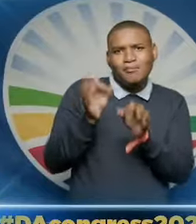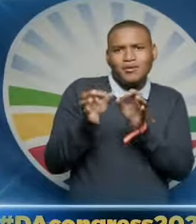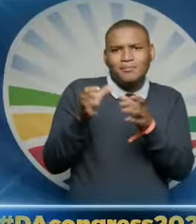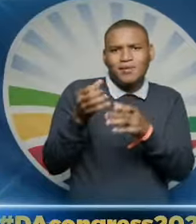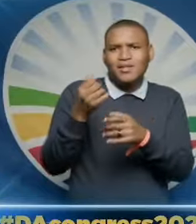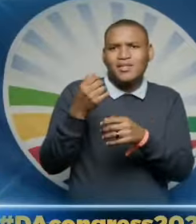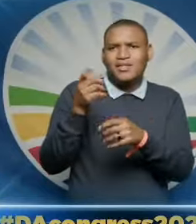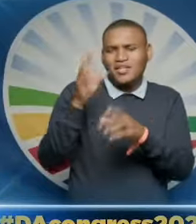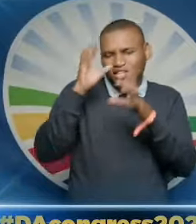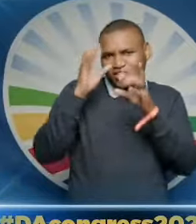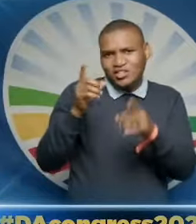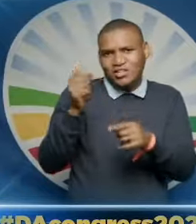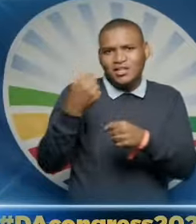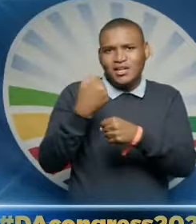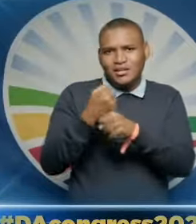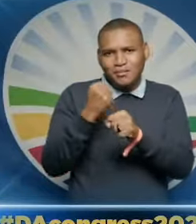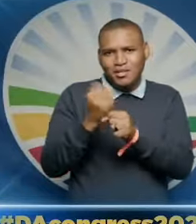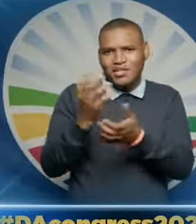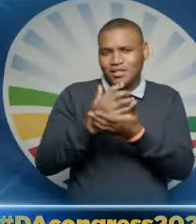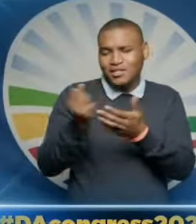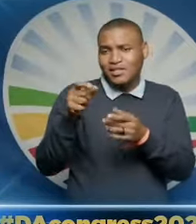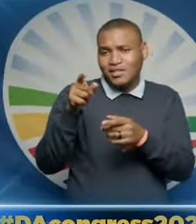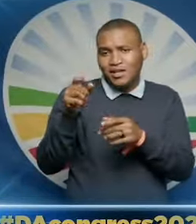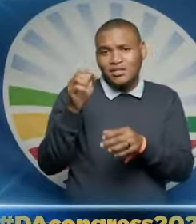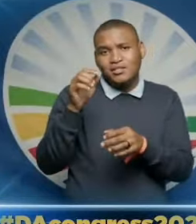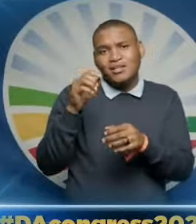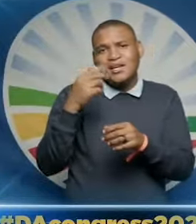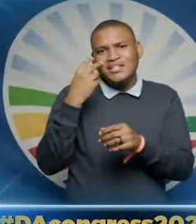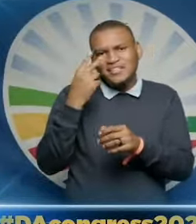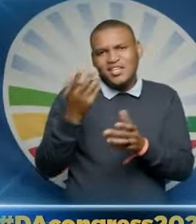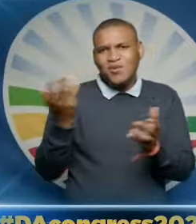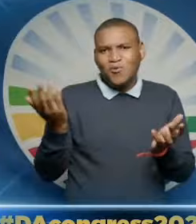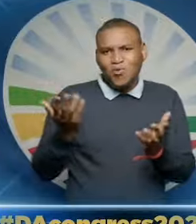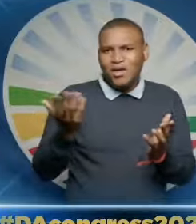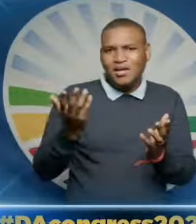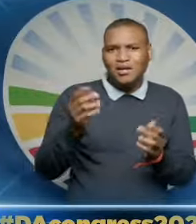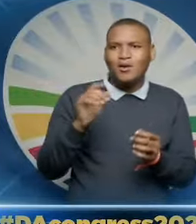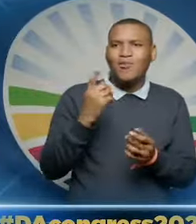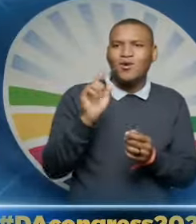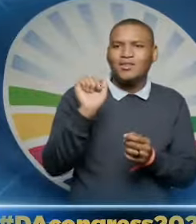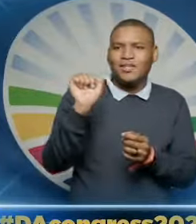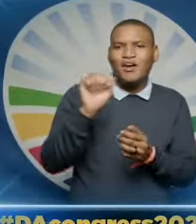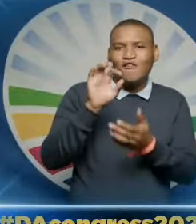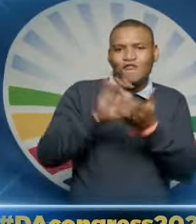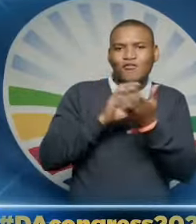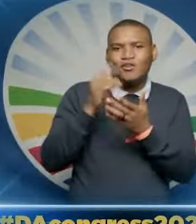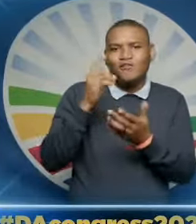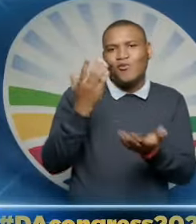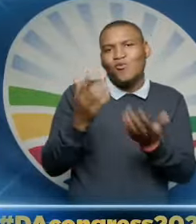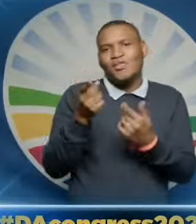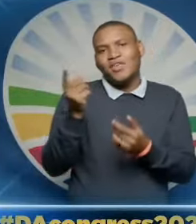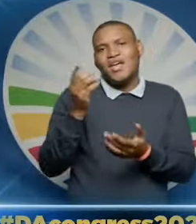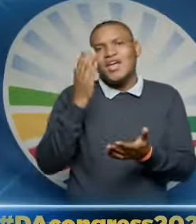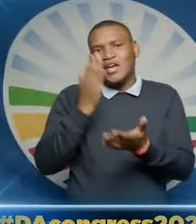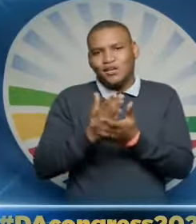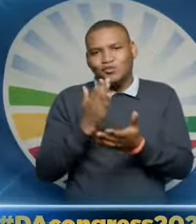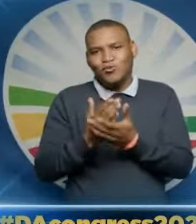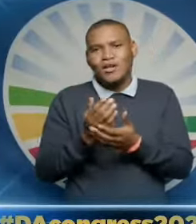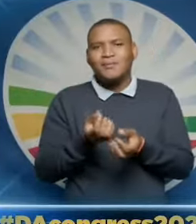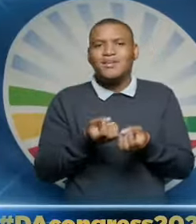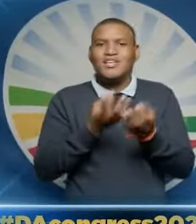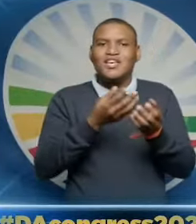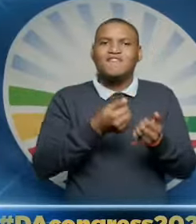that they are taking in those municipalities, and see what they are voting for and whether or not they are actually giving votes